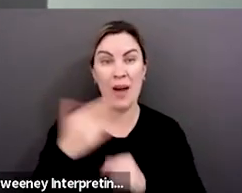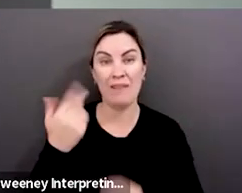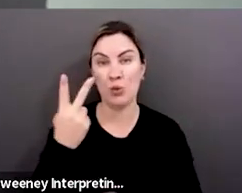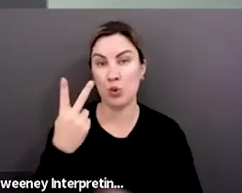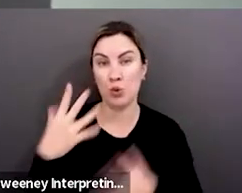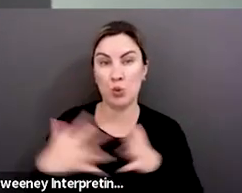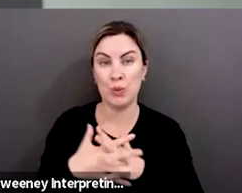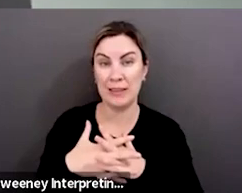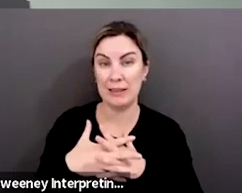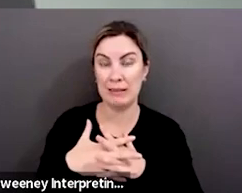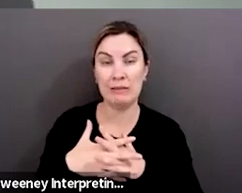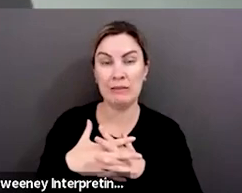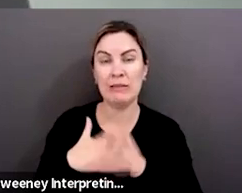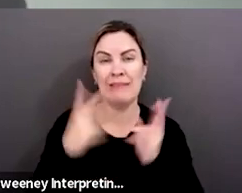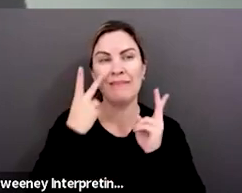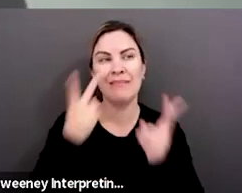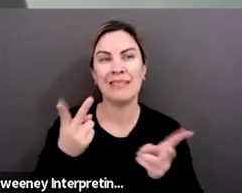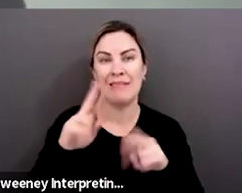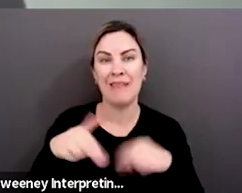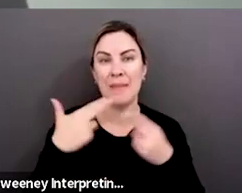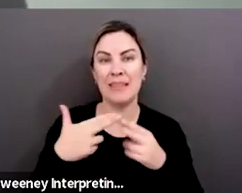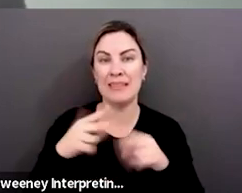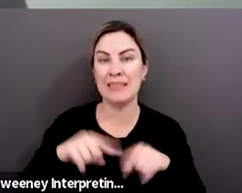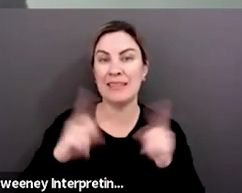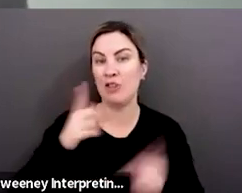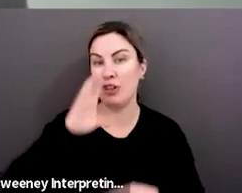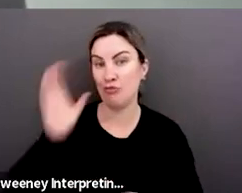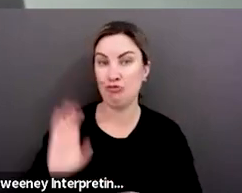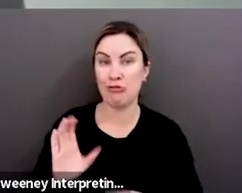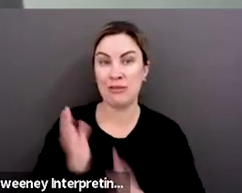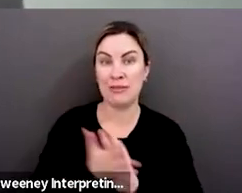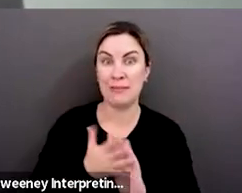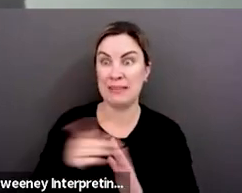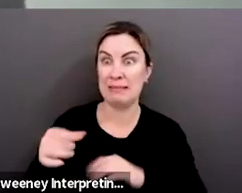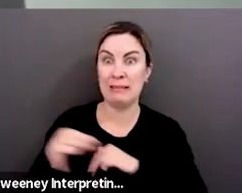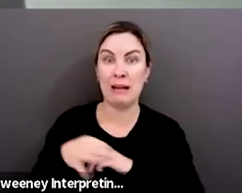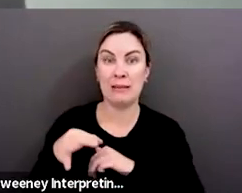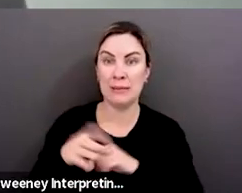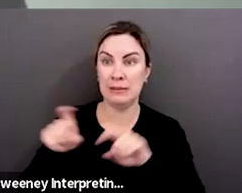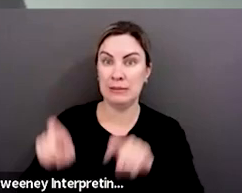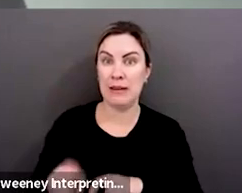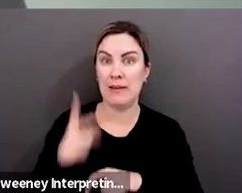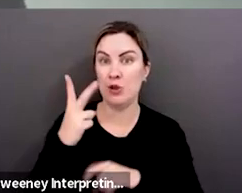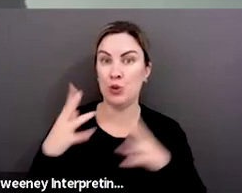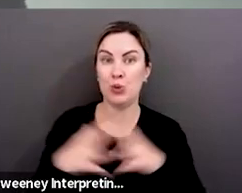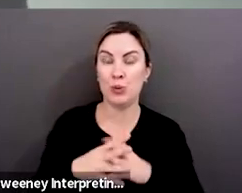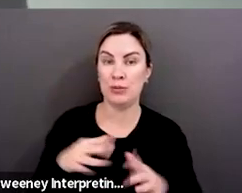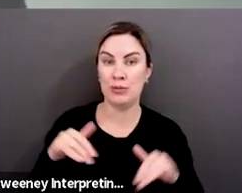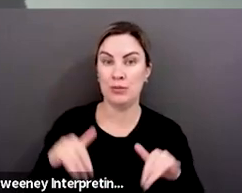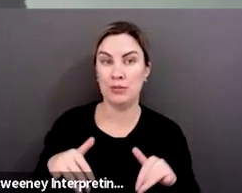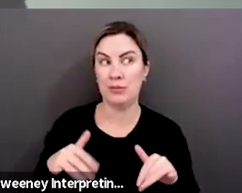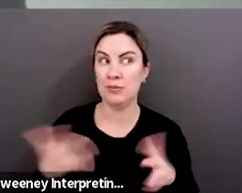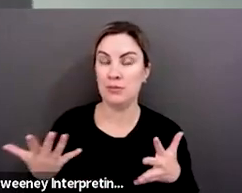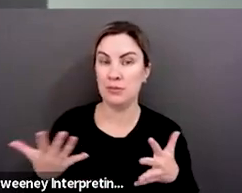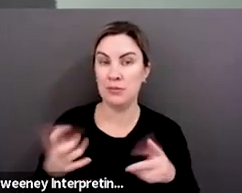time, visiting family in another country, and she was leaving her husband behind for a 2-week period. The person-centered